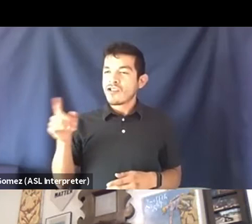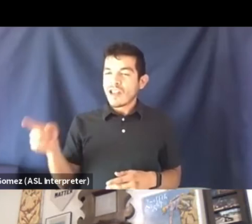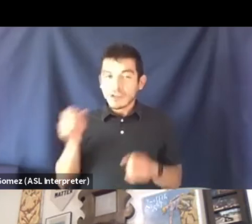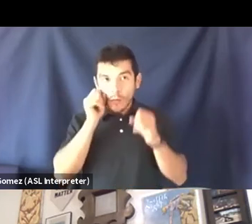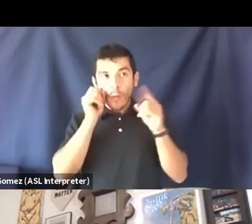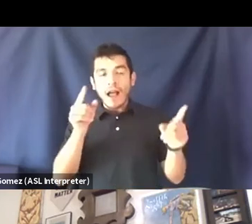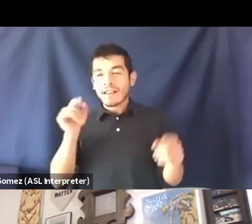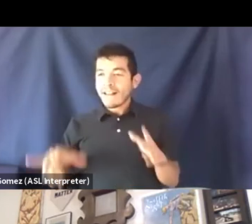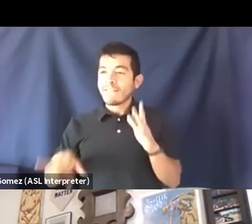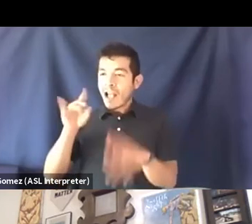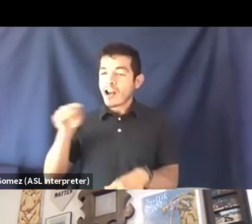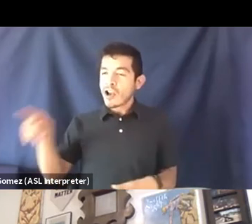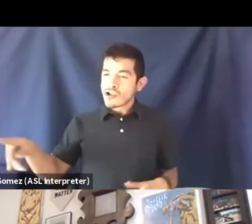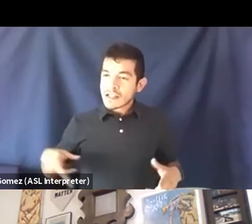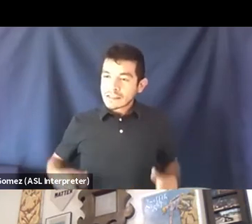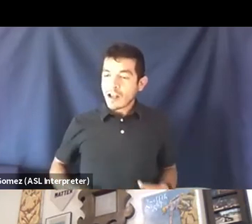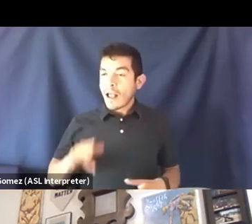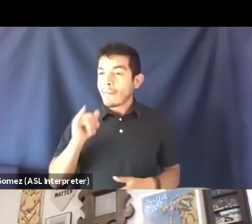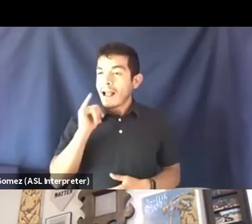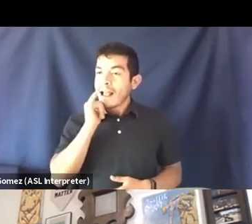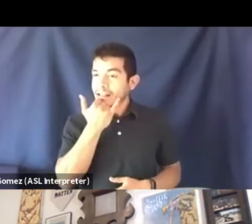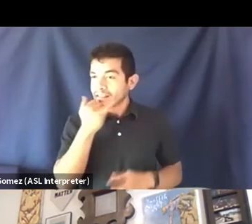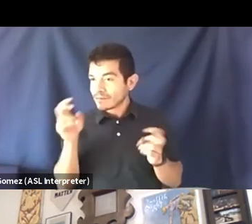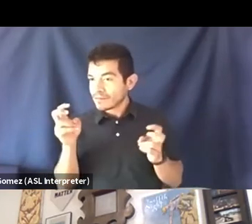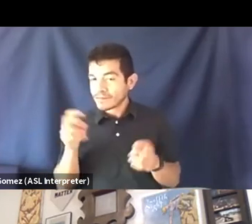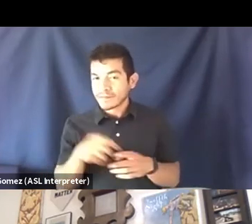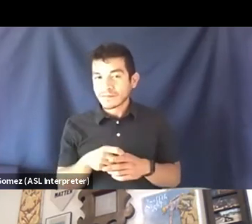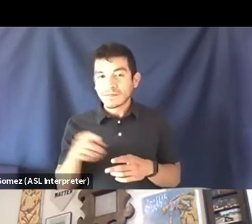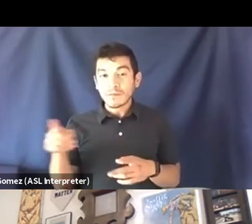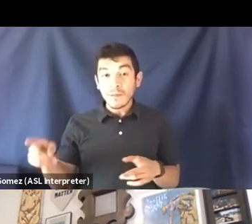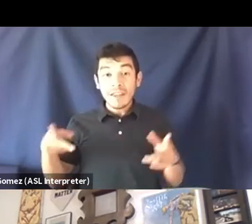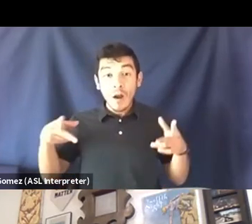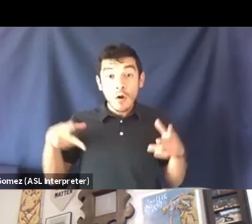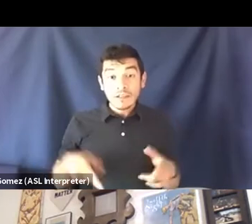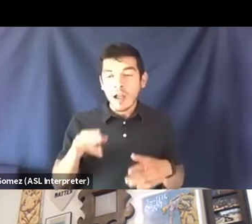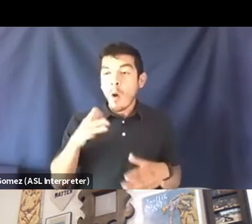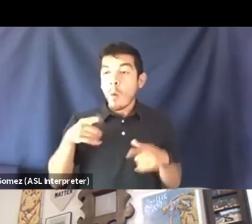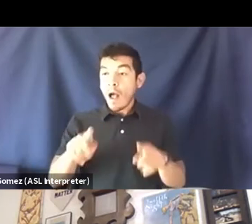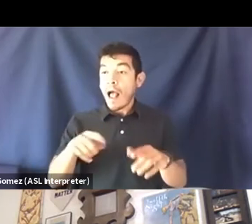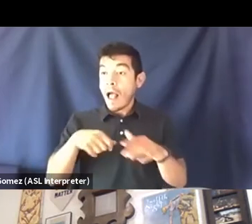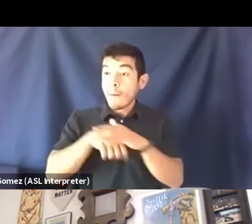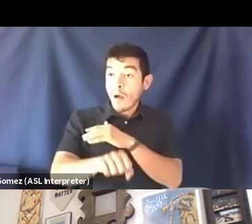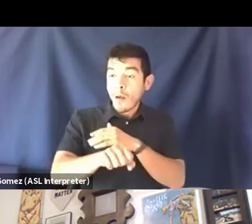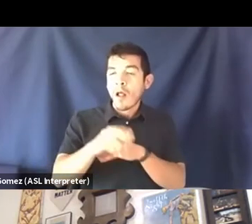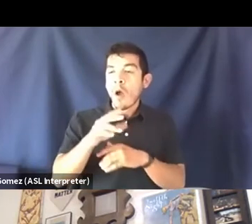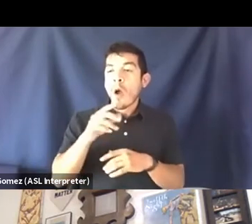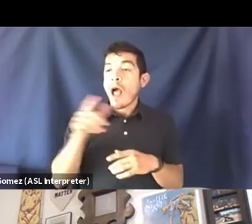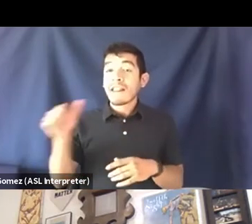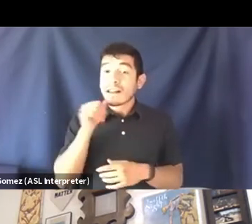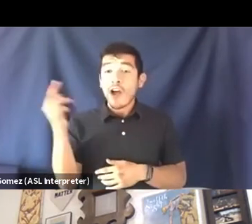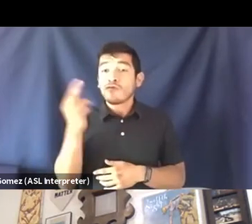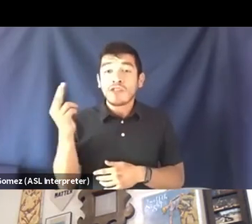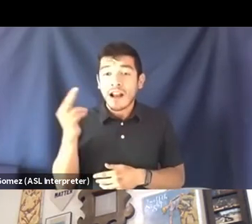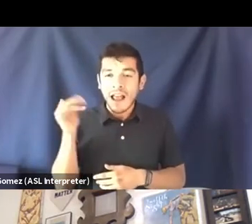And there are many people clearly who were sterilized in California either while giving birth or during other abdominal surgeries who have no knowledge